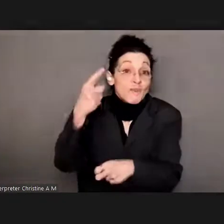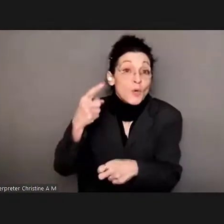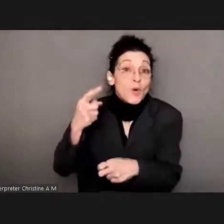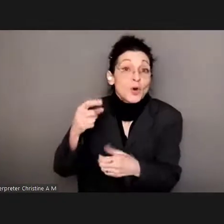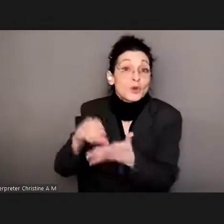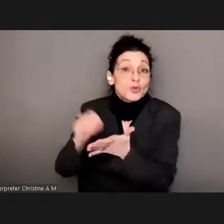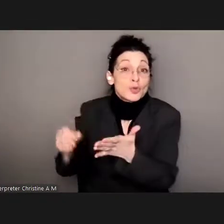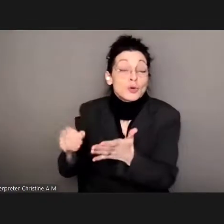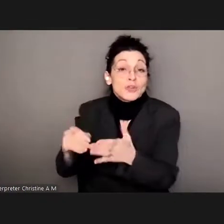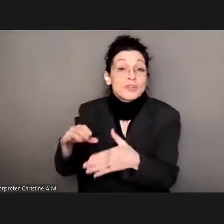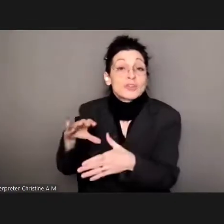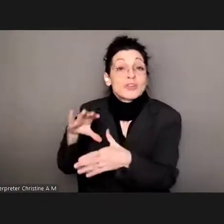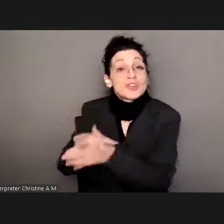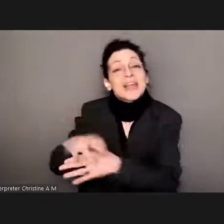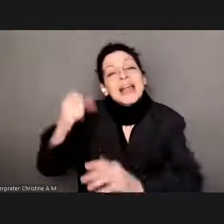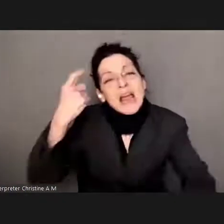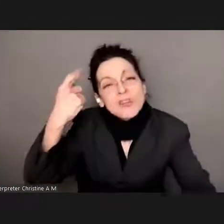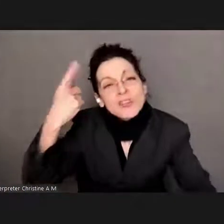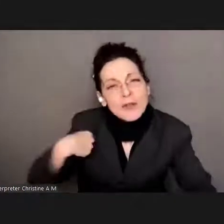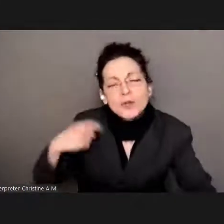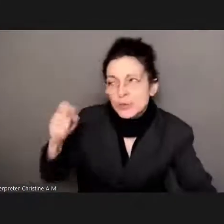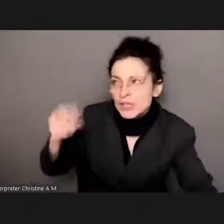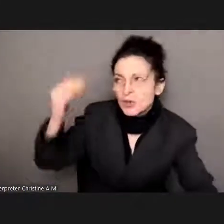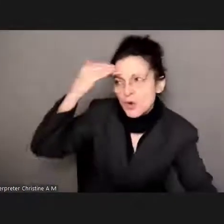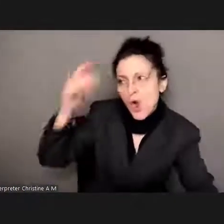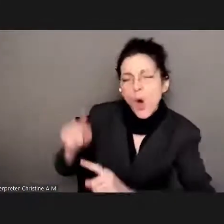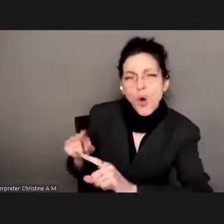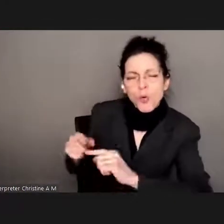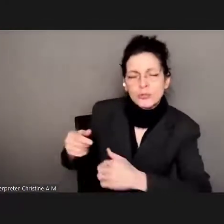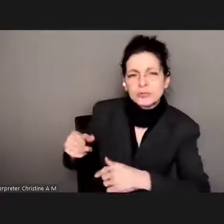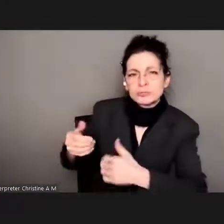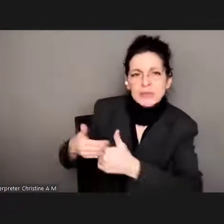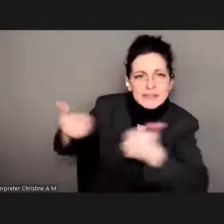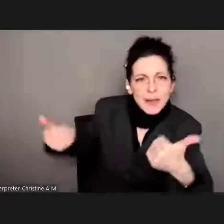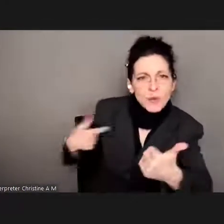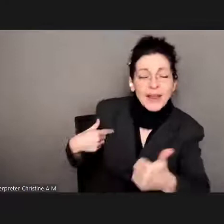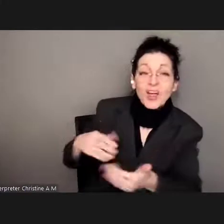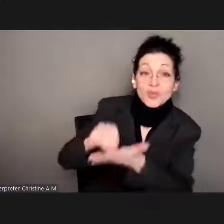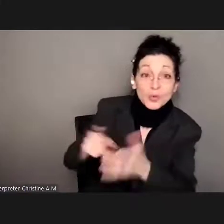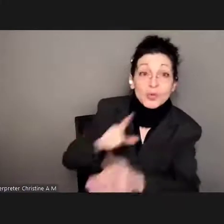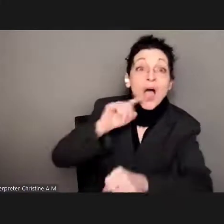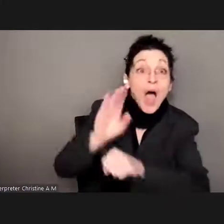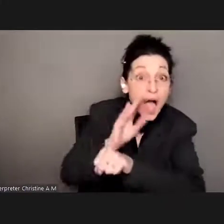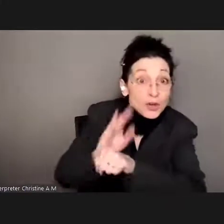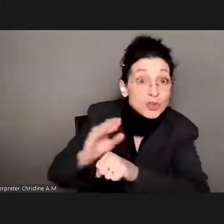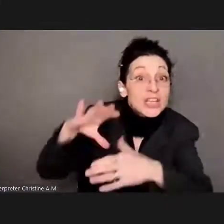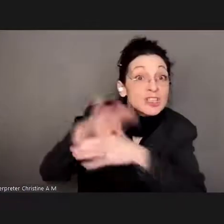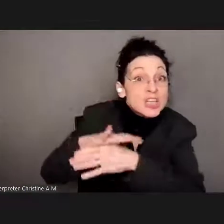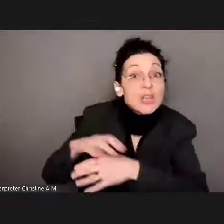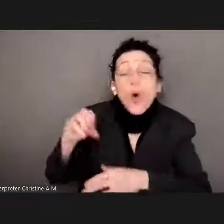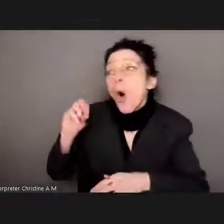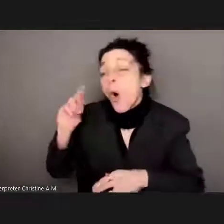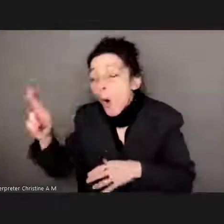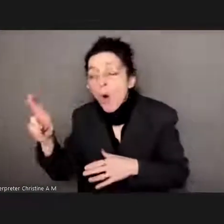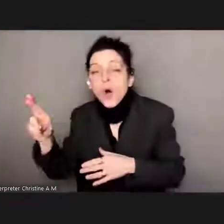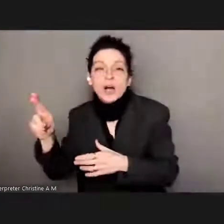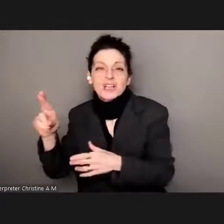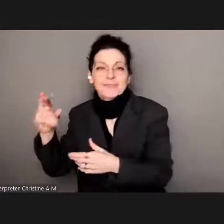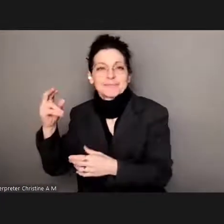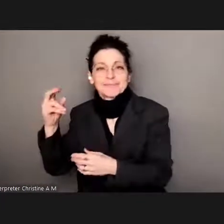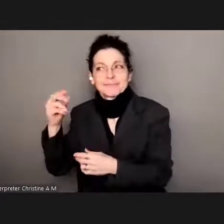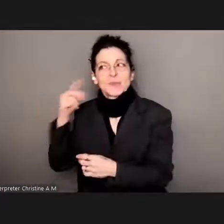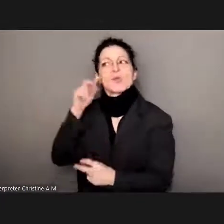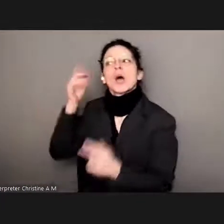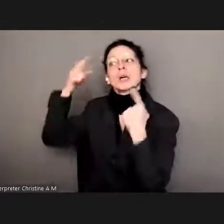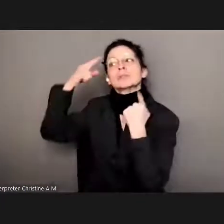issue, then somehow students have been incentivized to do that. And uncovering what the actual task is, what,